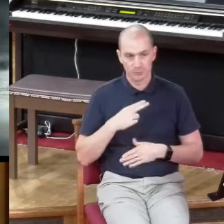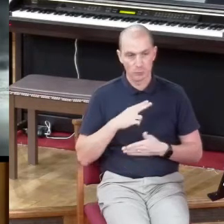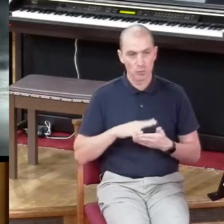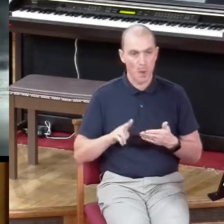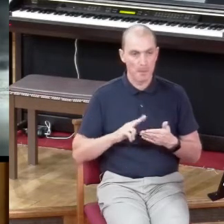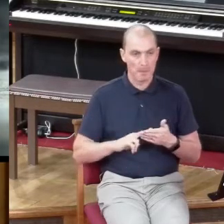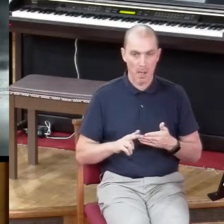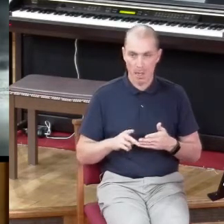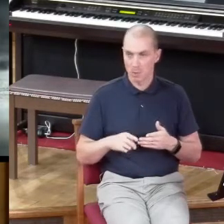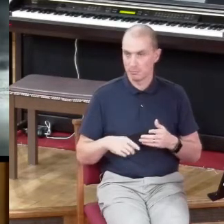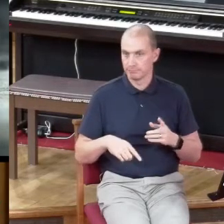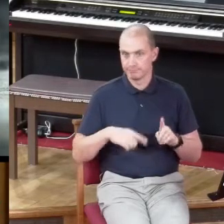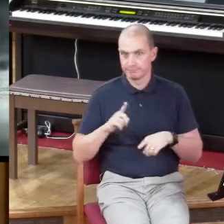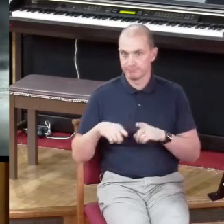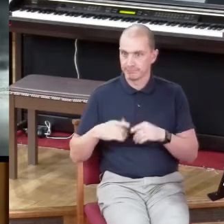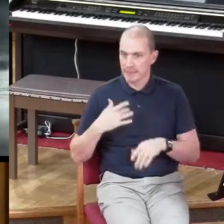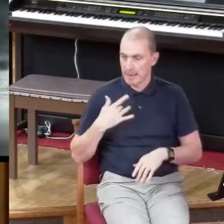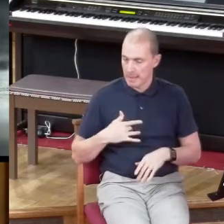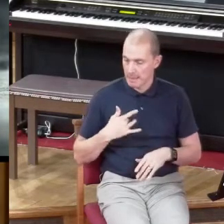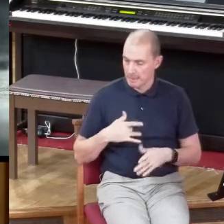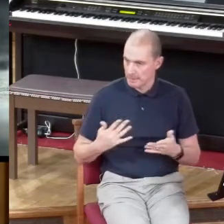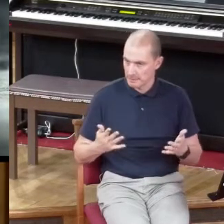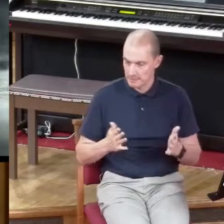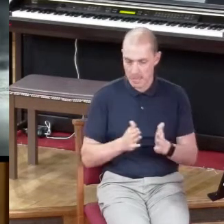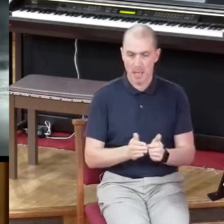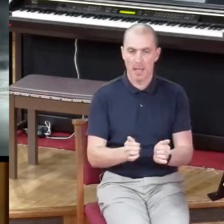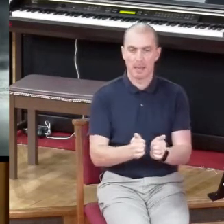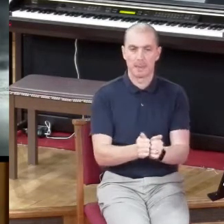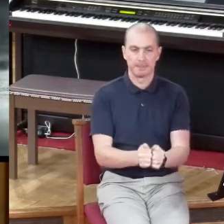lives. Amen.